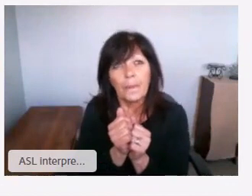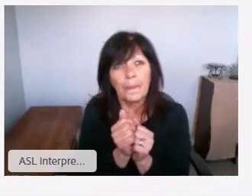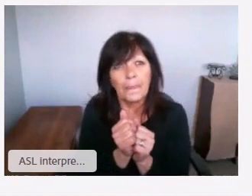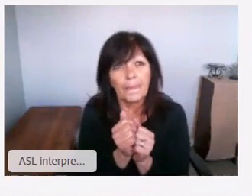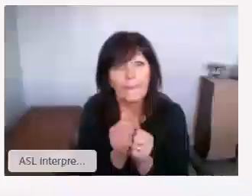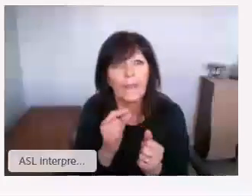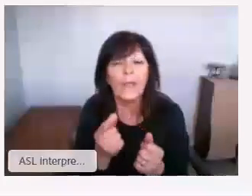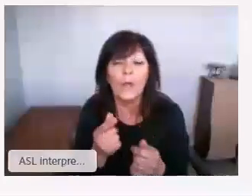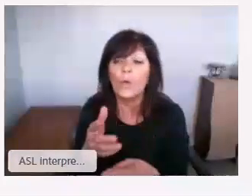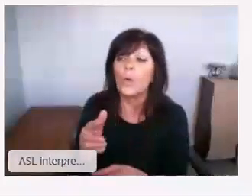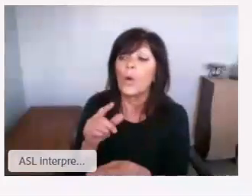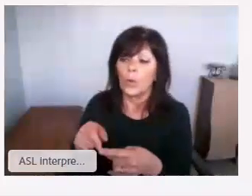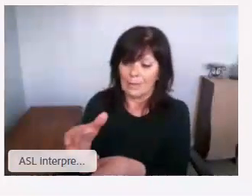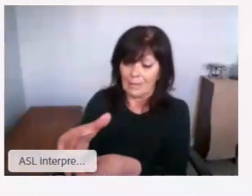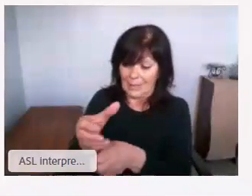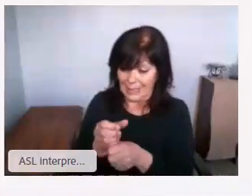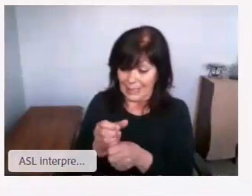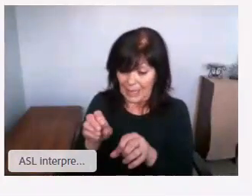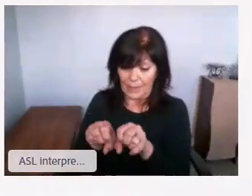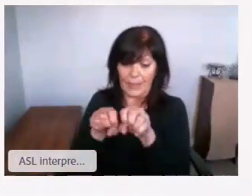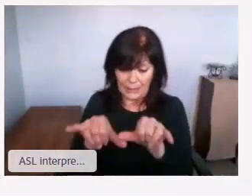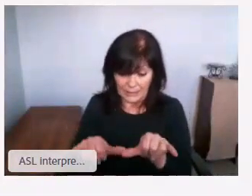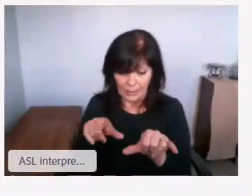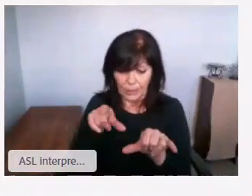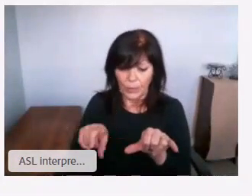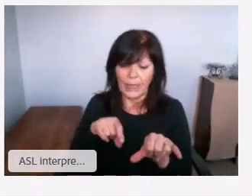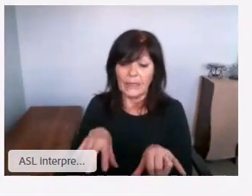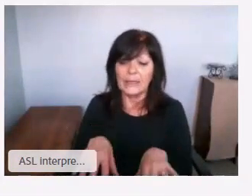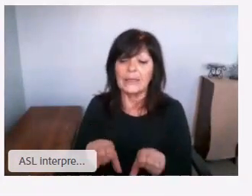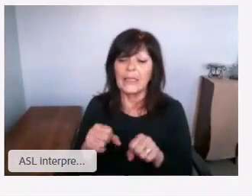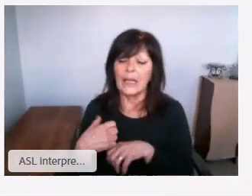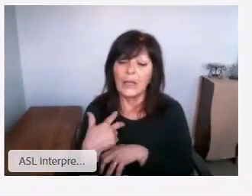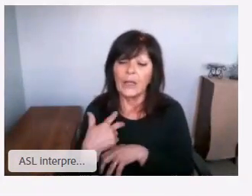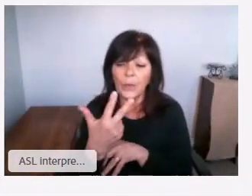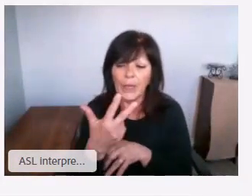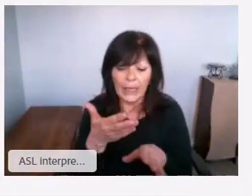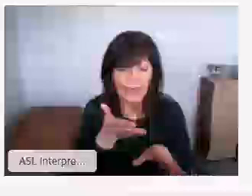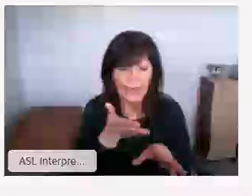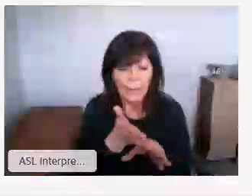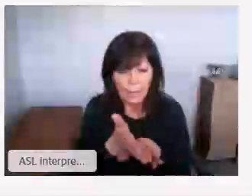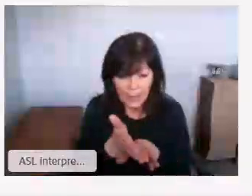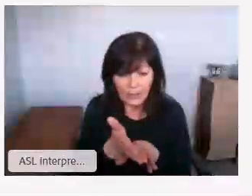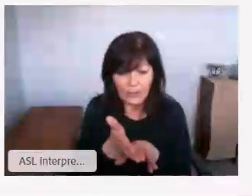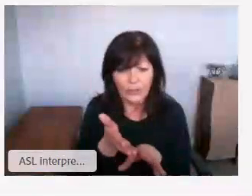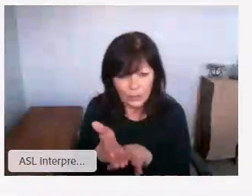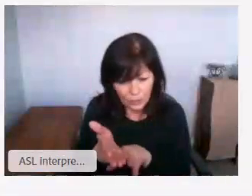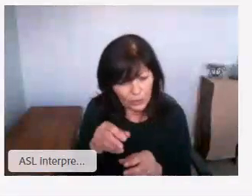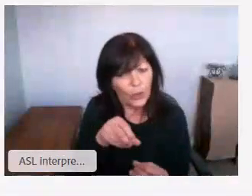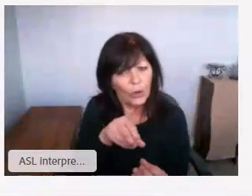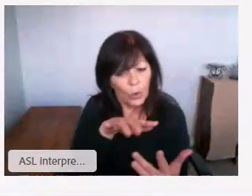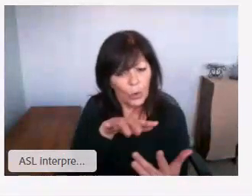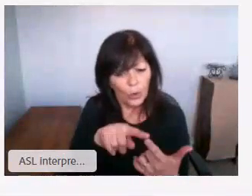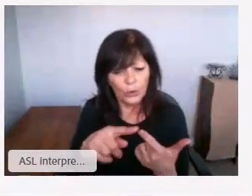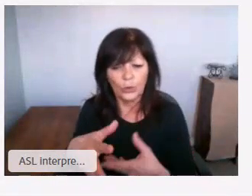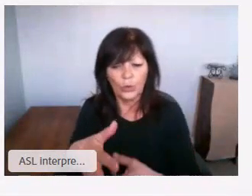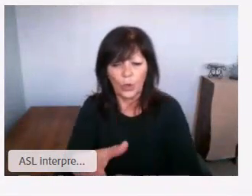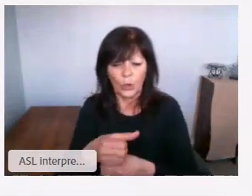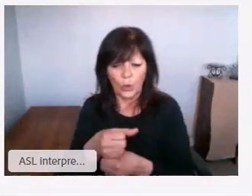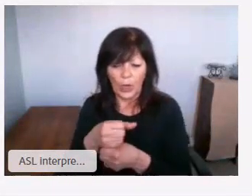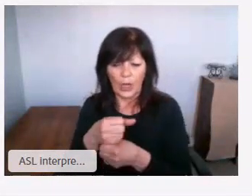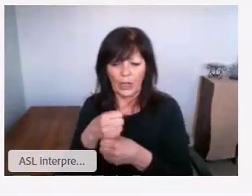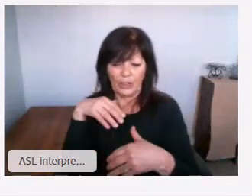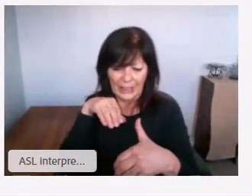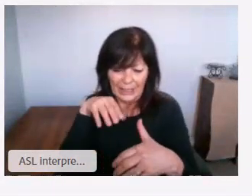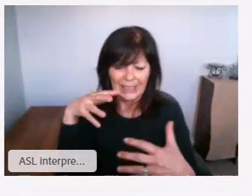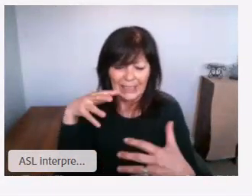And so in acquiring the system, we had to take three major approaches to acquiring, integrating, and deploying all the subsystems